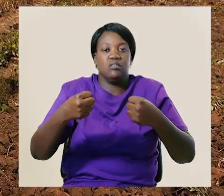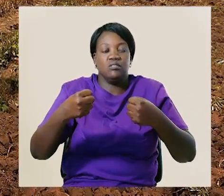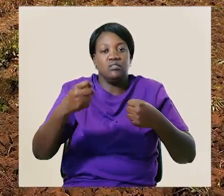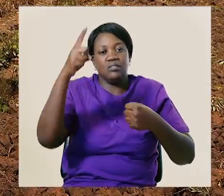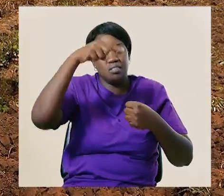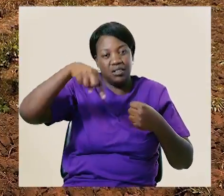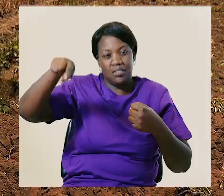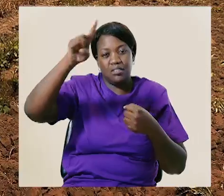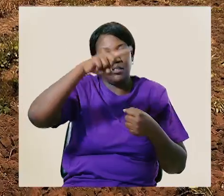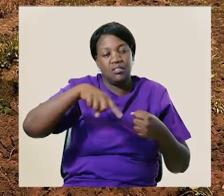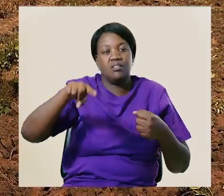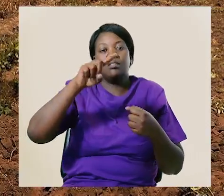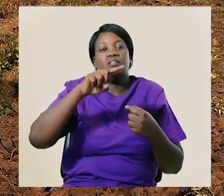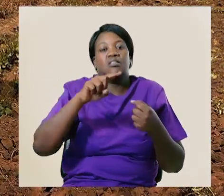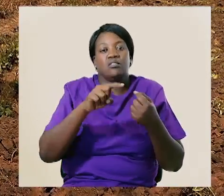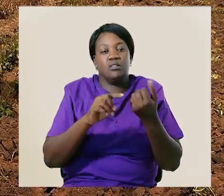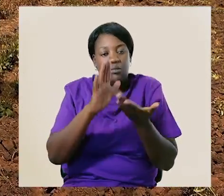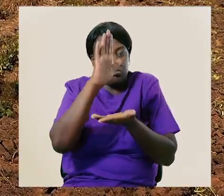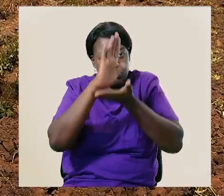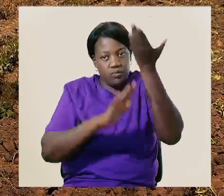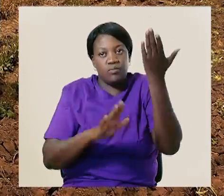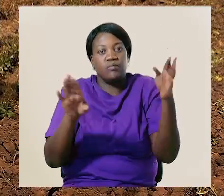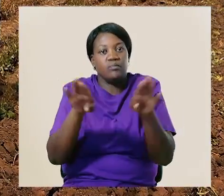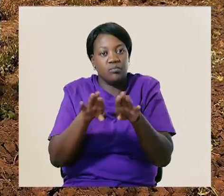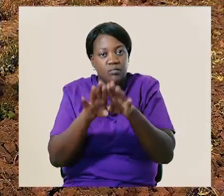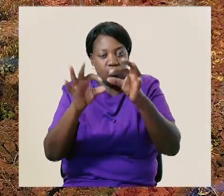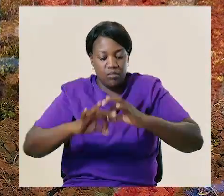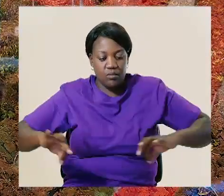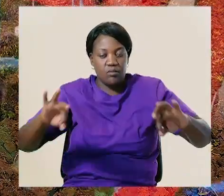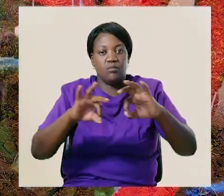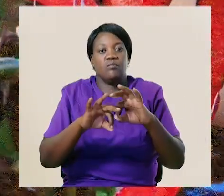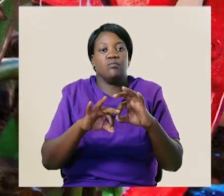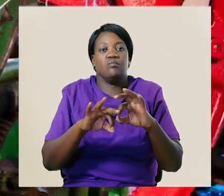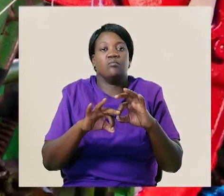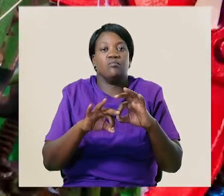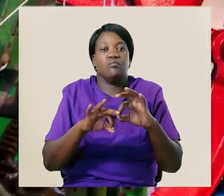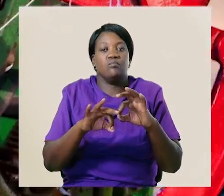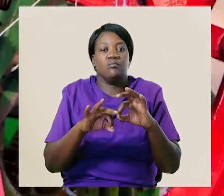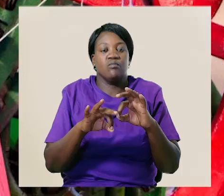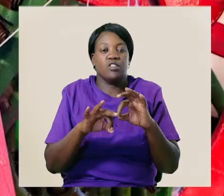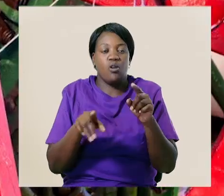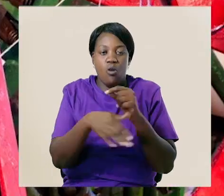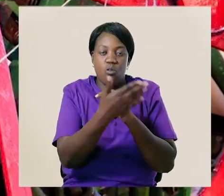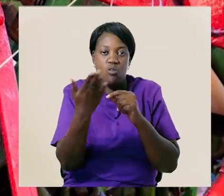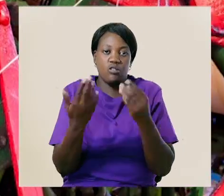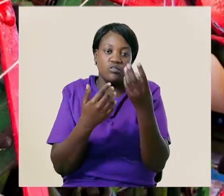All these goods are used to increase production on the farm. Therefore, they are all capital